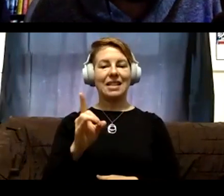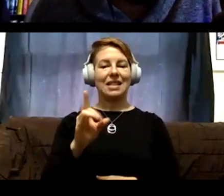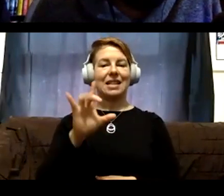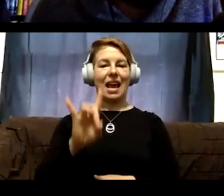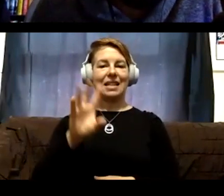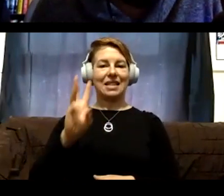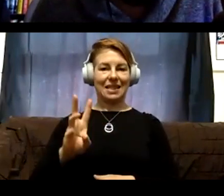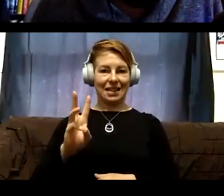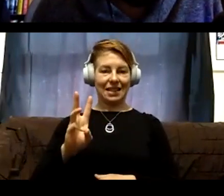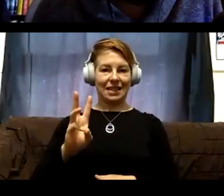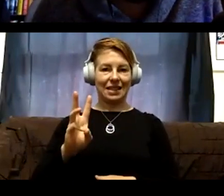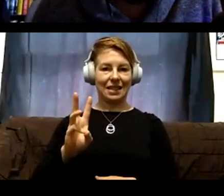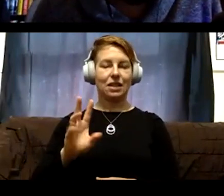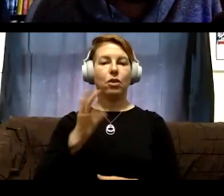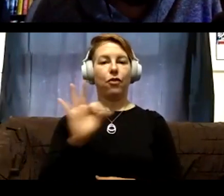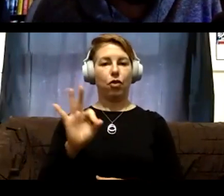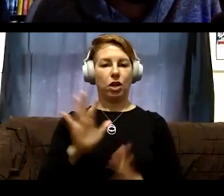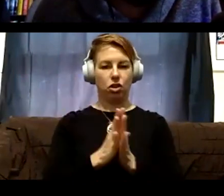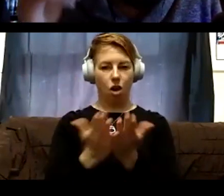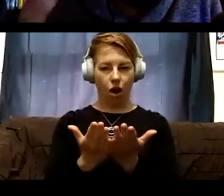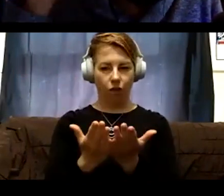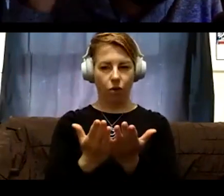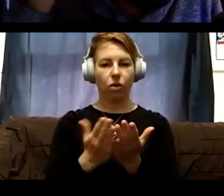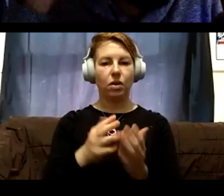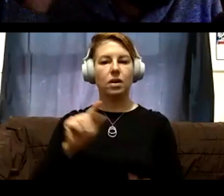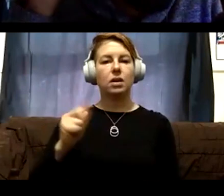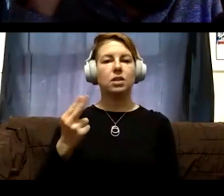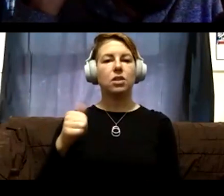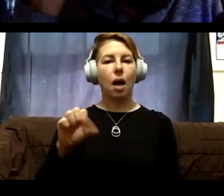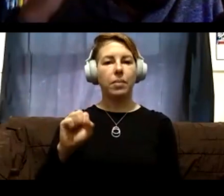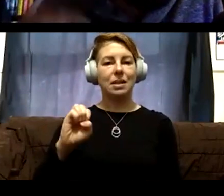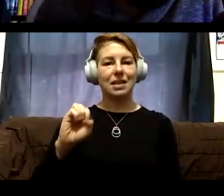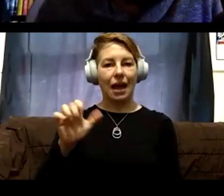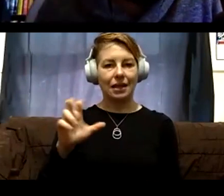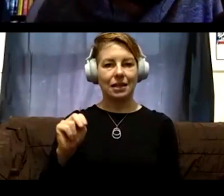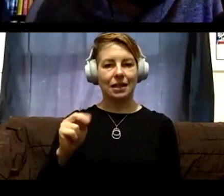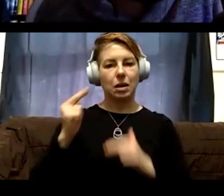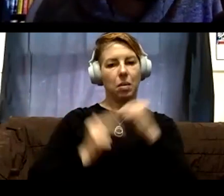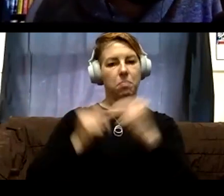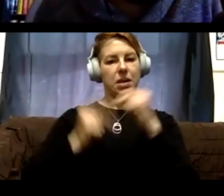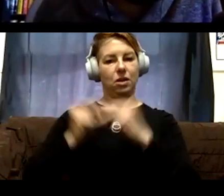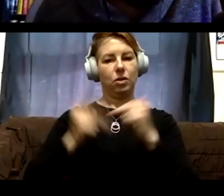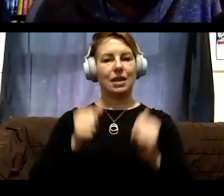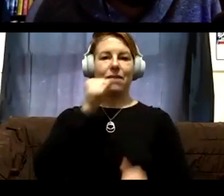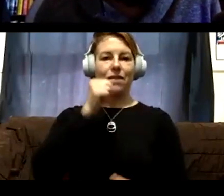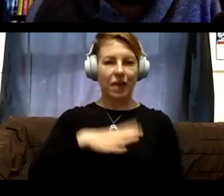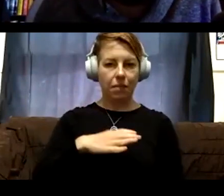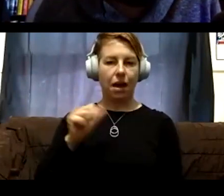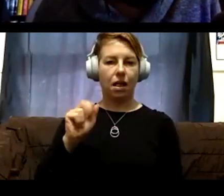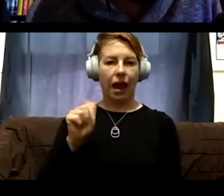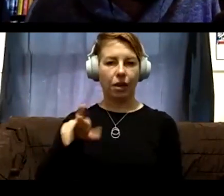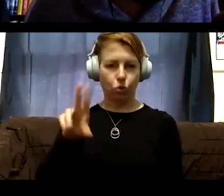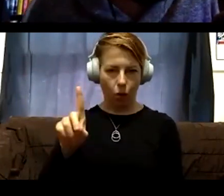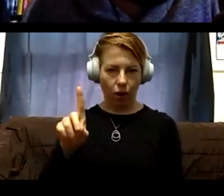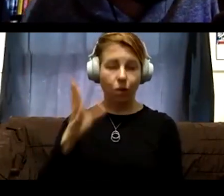his a female android because this friend has grown tired of his own wife. It's not immediately apparent to the